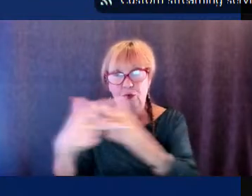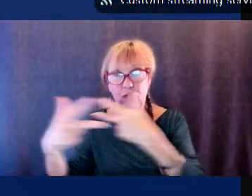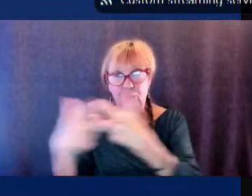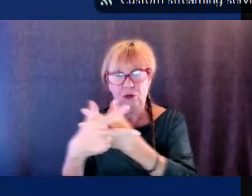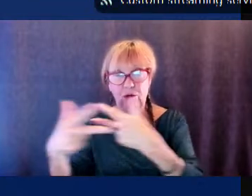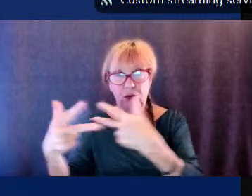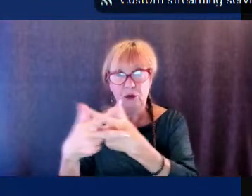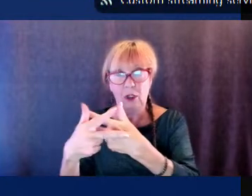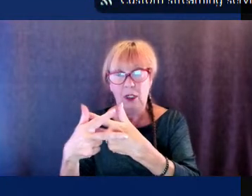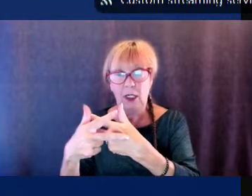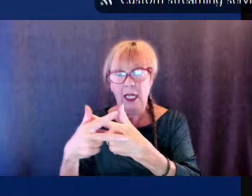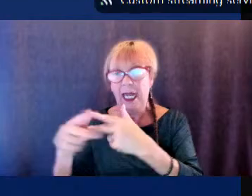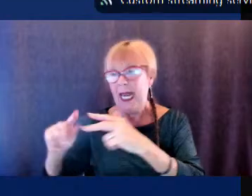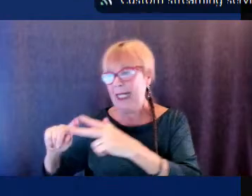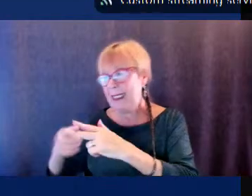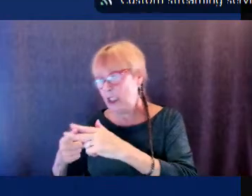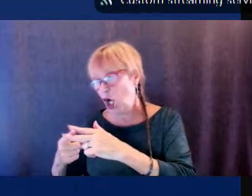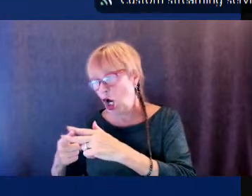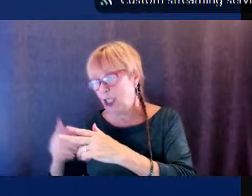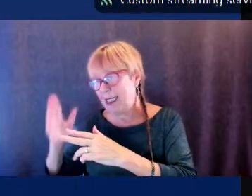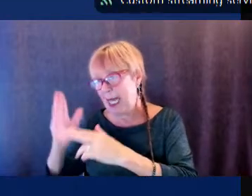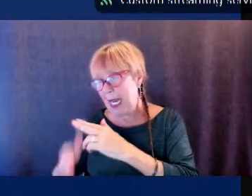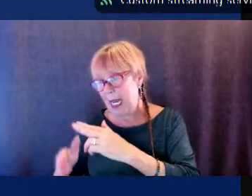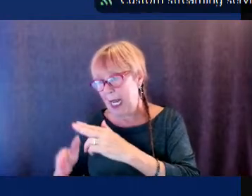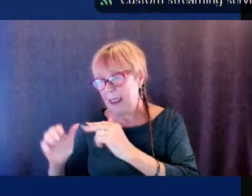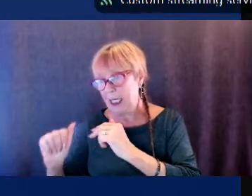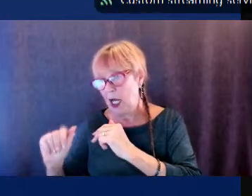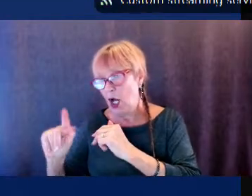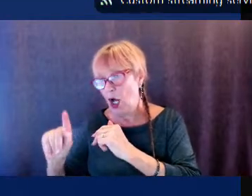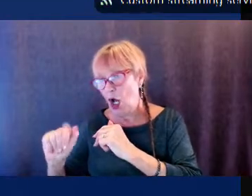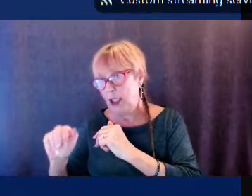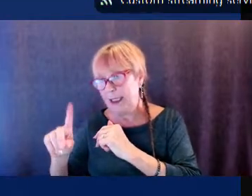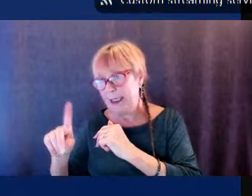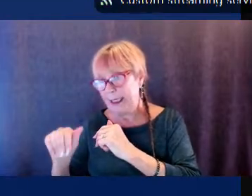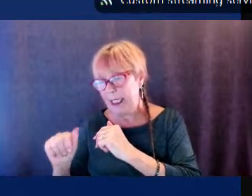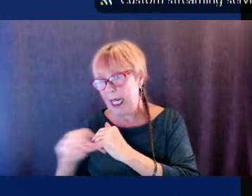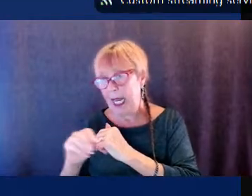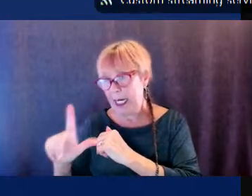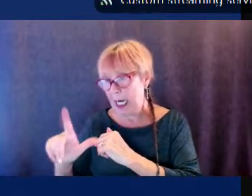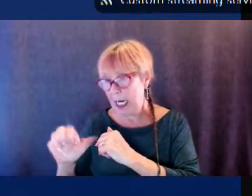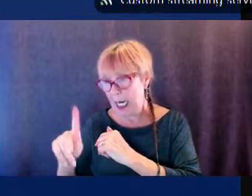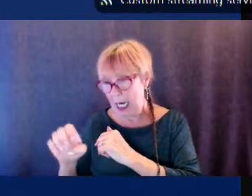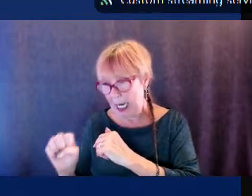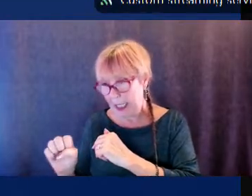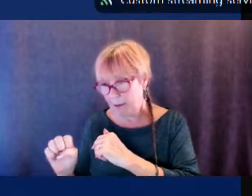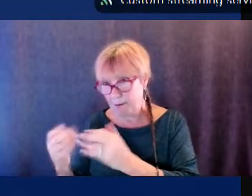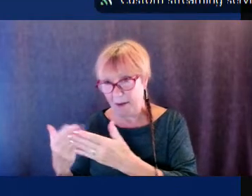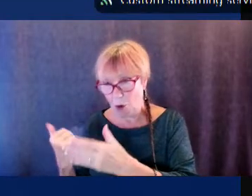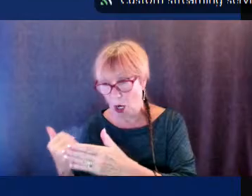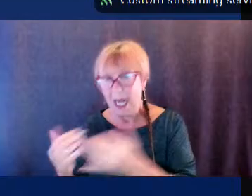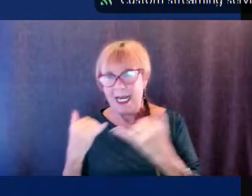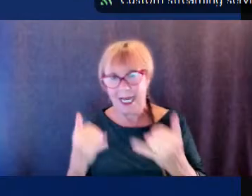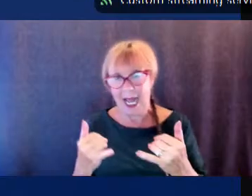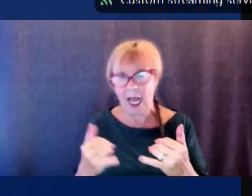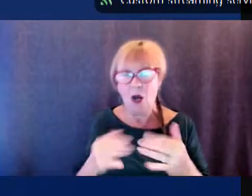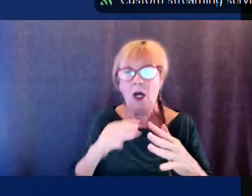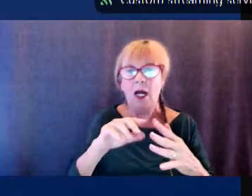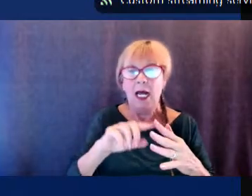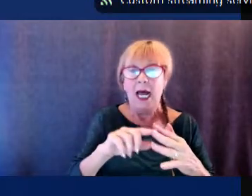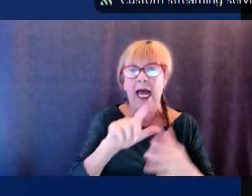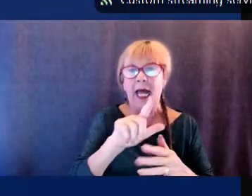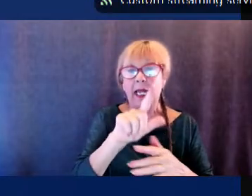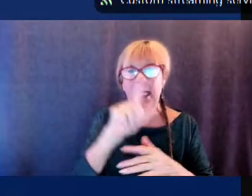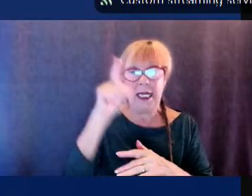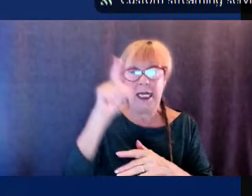at Altadena and Lake normally, while now it starts and ends at Lincoln and Woodbury. So you can